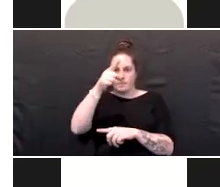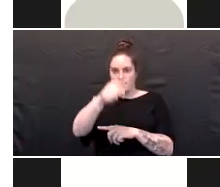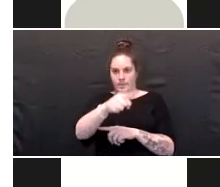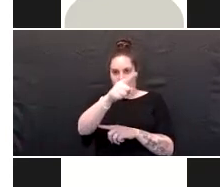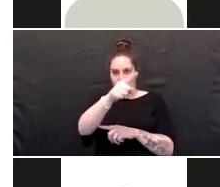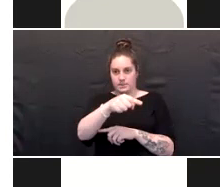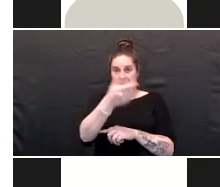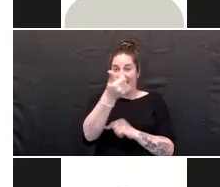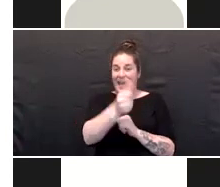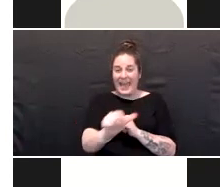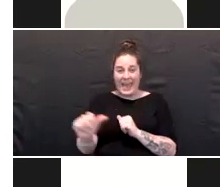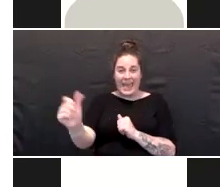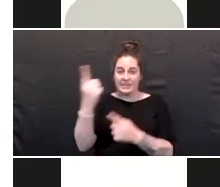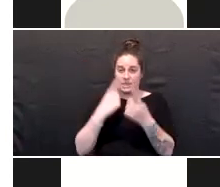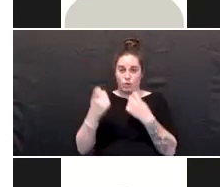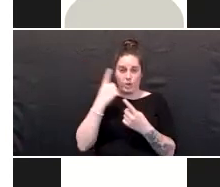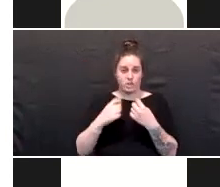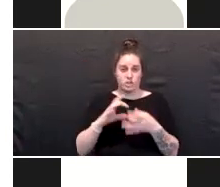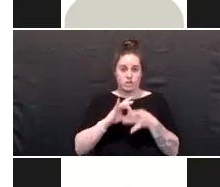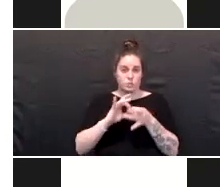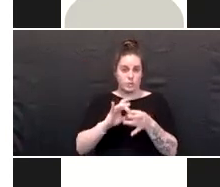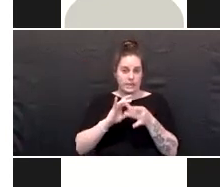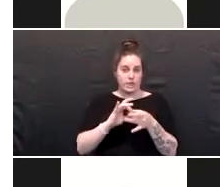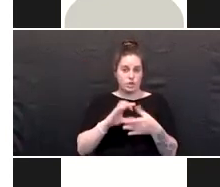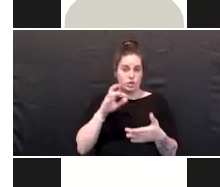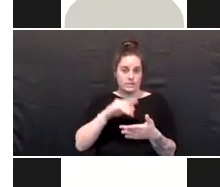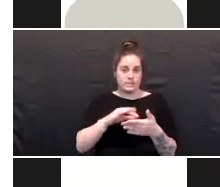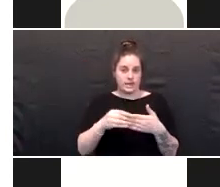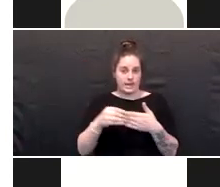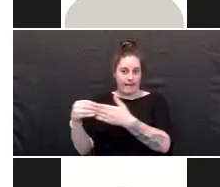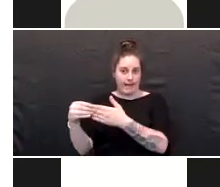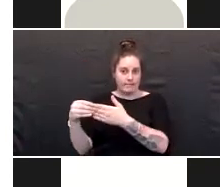Any questions about the study guide? Just feel free to unmute, ask your question.